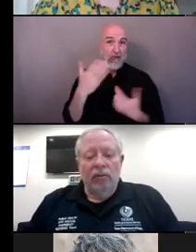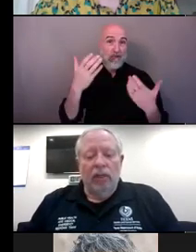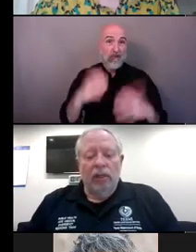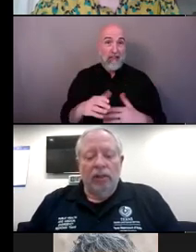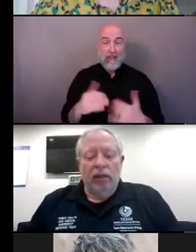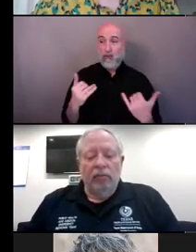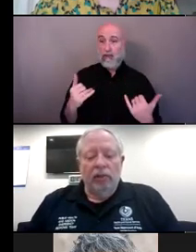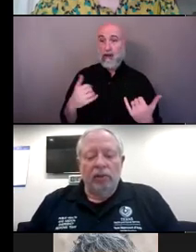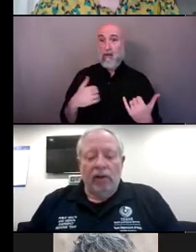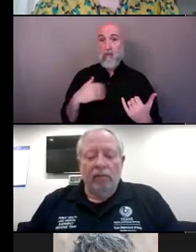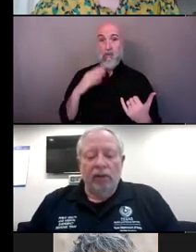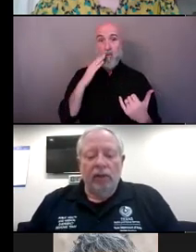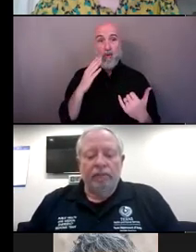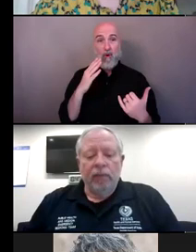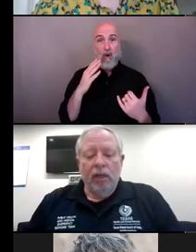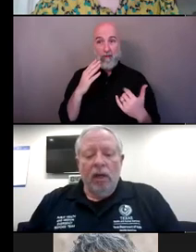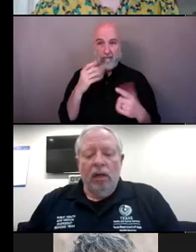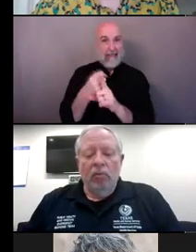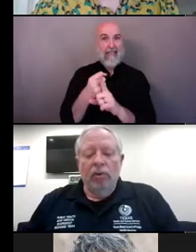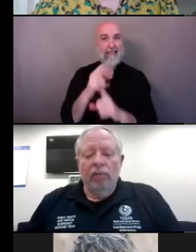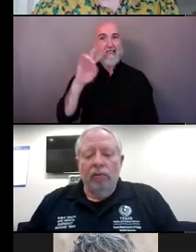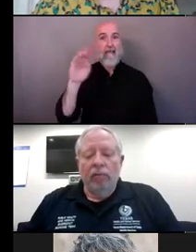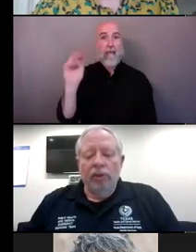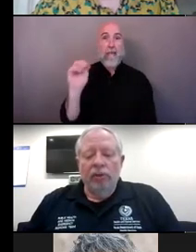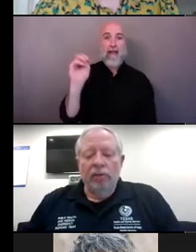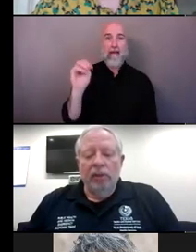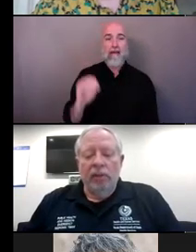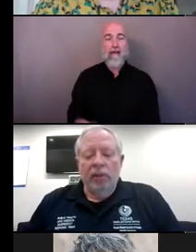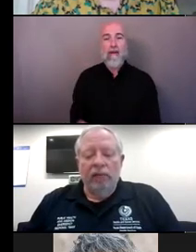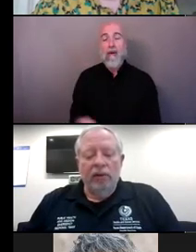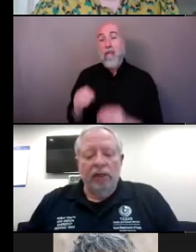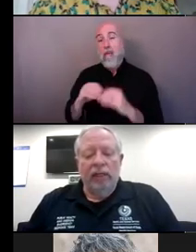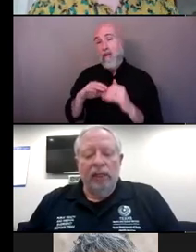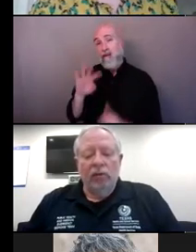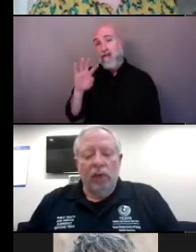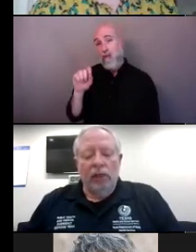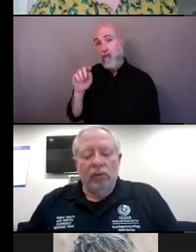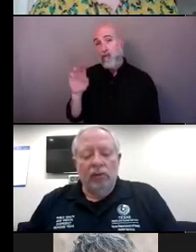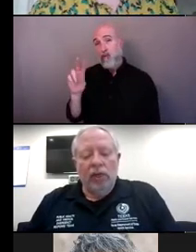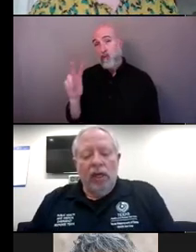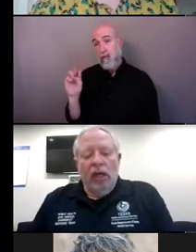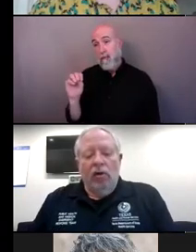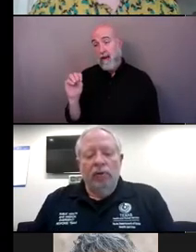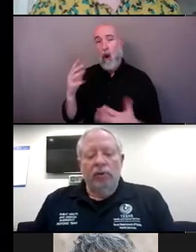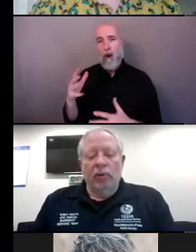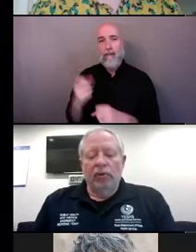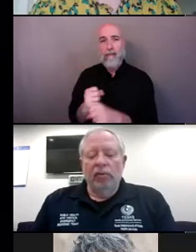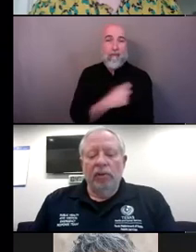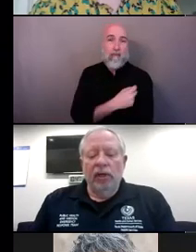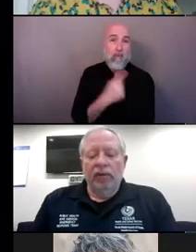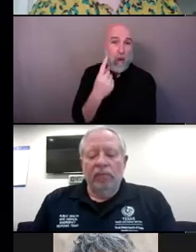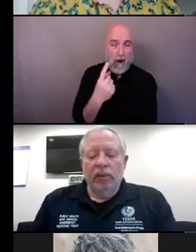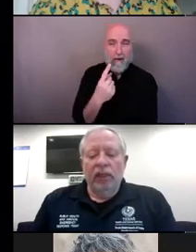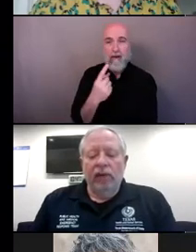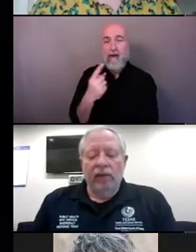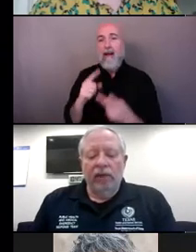today we'll reach 7 million. More than 4.2 million people have received at least 1 dose, and over 2.3